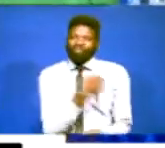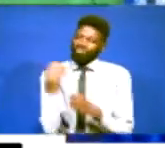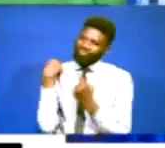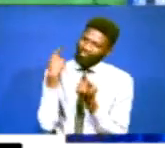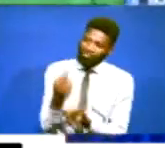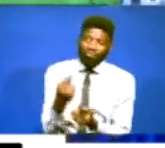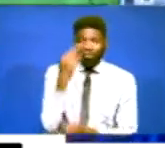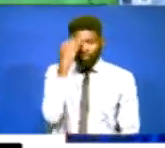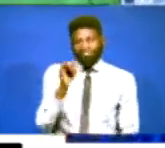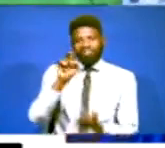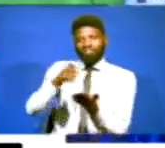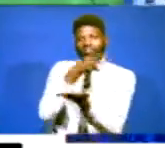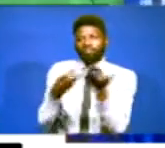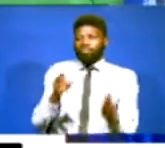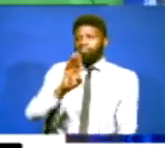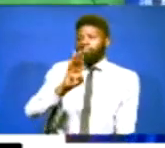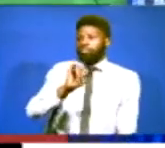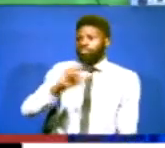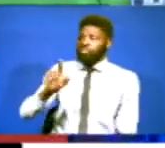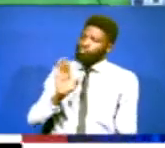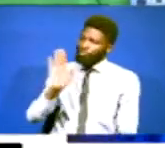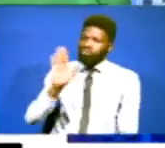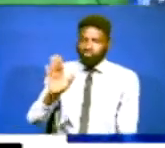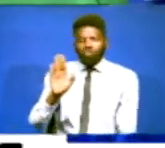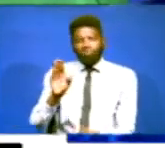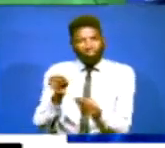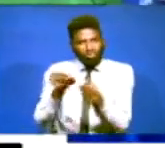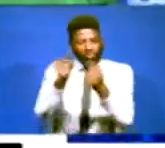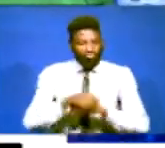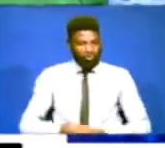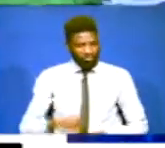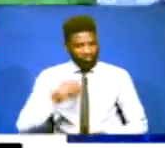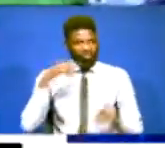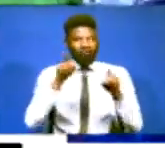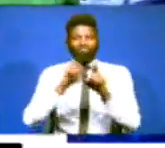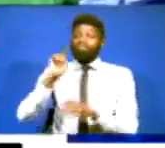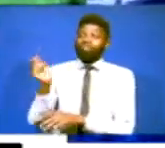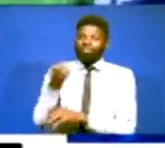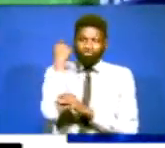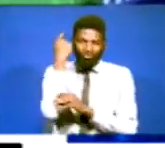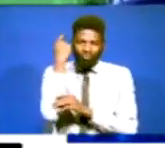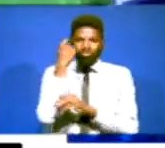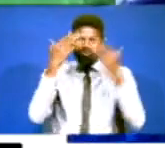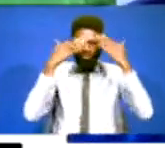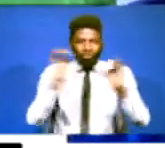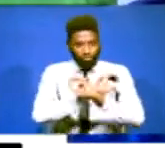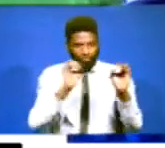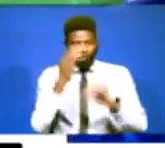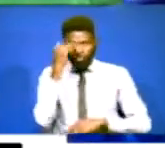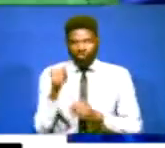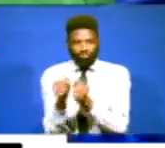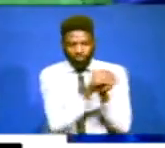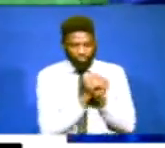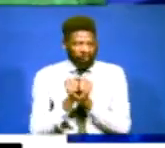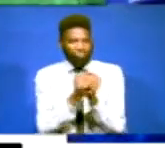her bills. The president and I were not aware of this matter because we have been away on a working tour in Nyanza